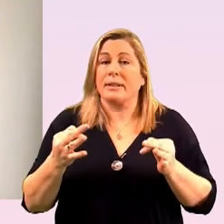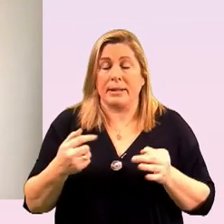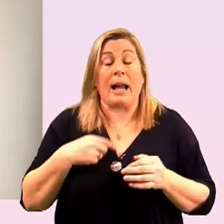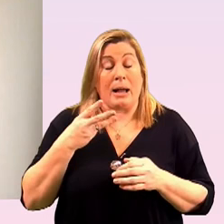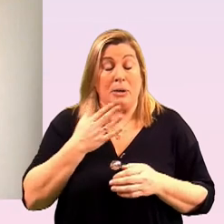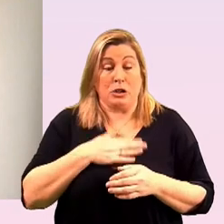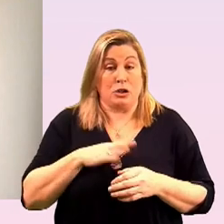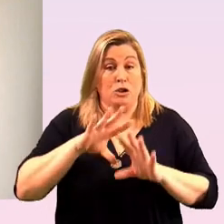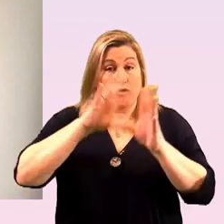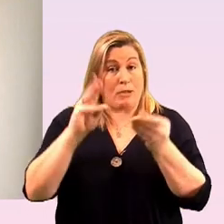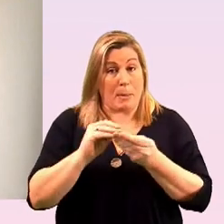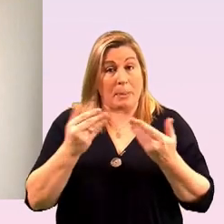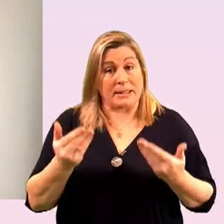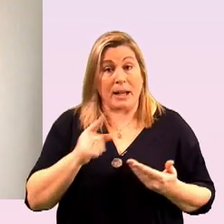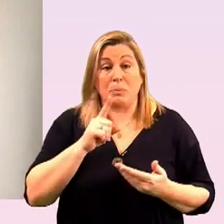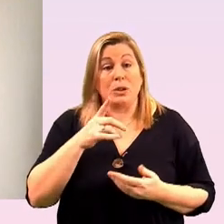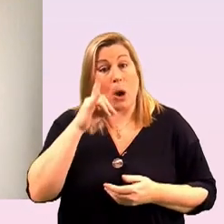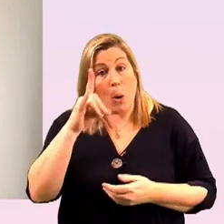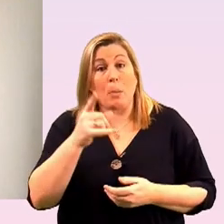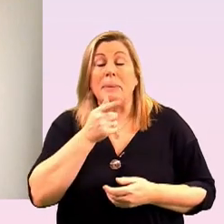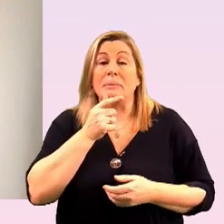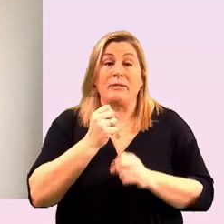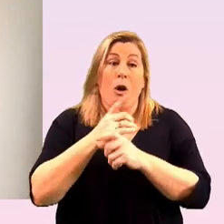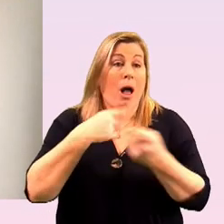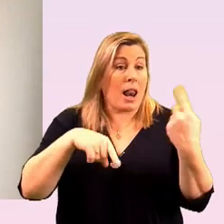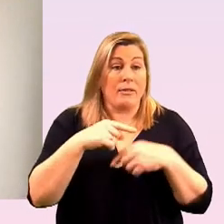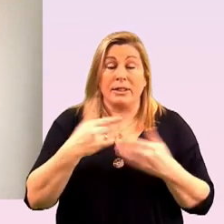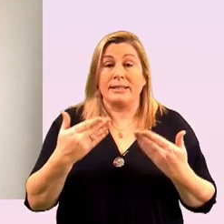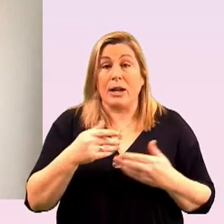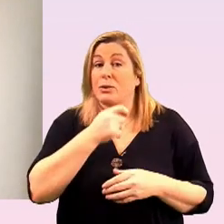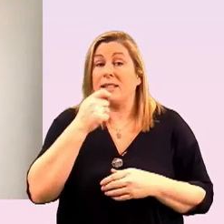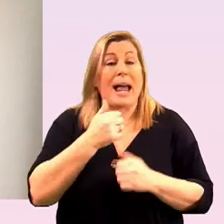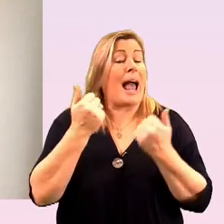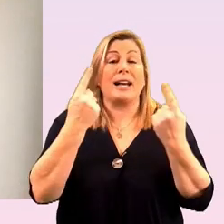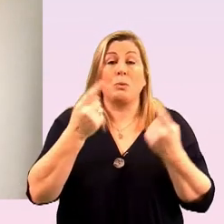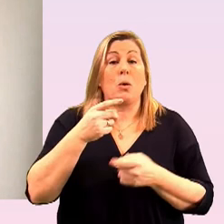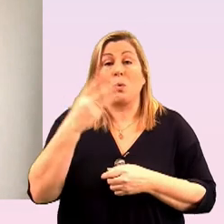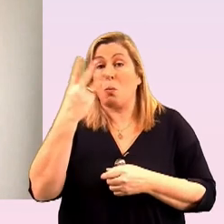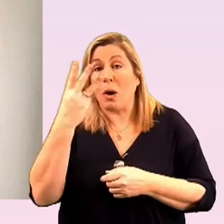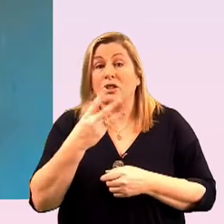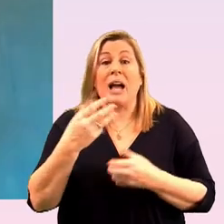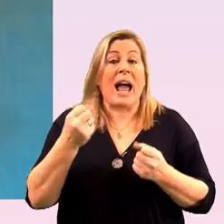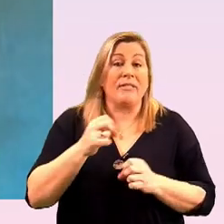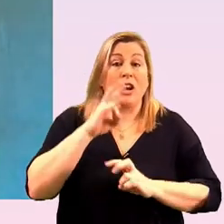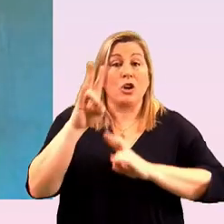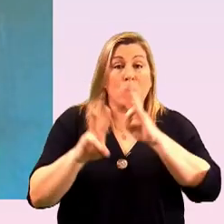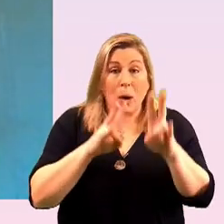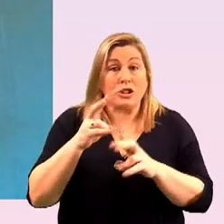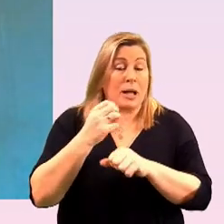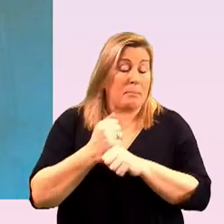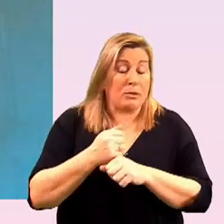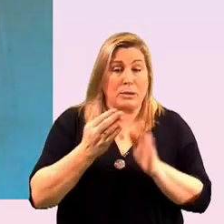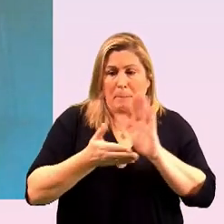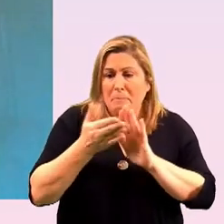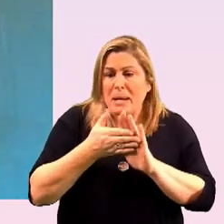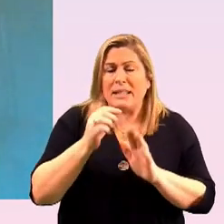wrapping it up, but I hope I'm speaking for all of us by saying, for anyone watching, if you have questions about how to build a staff network or how to